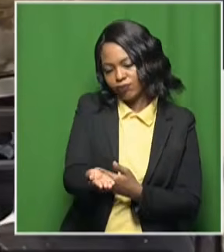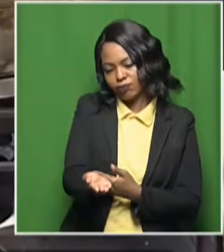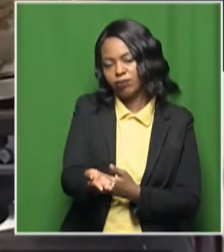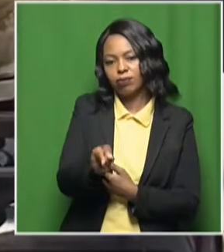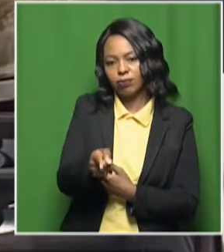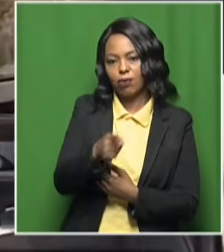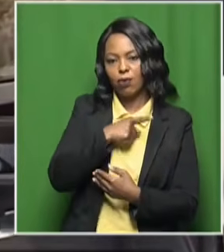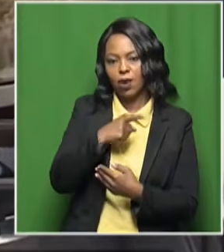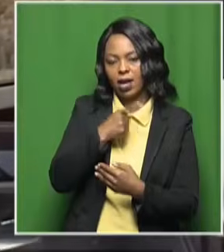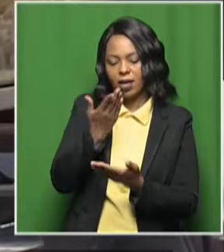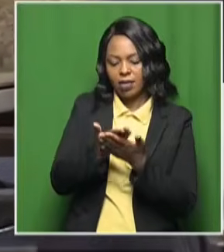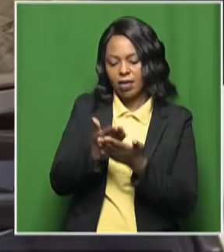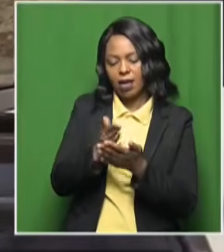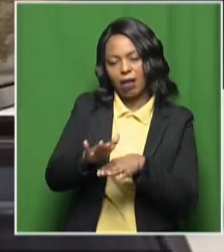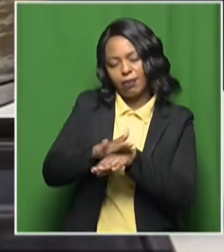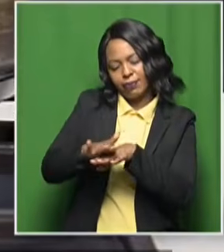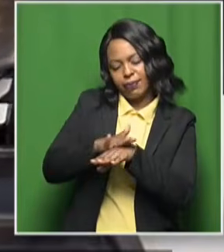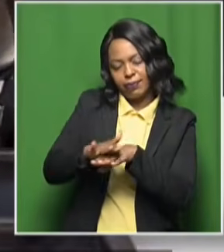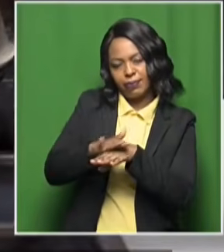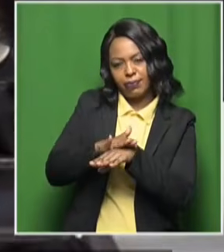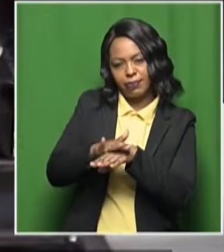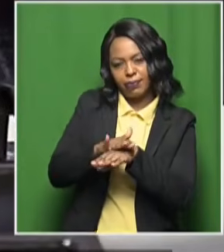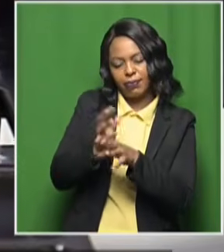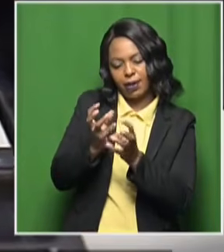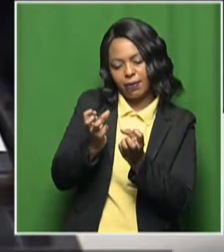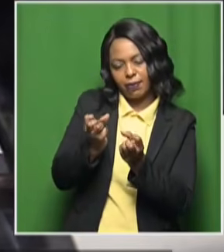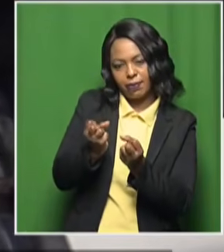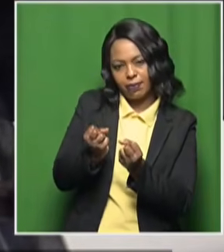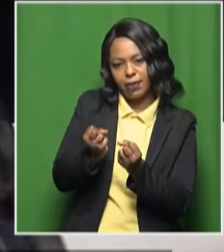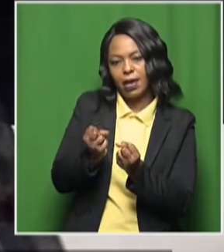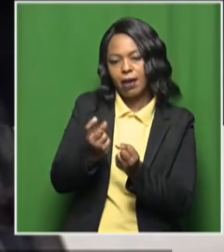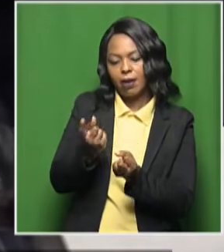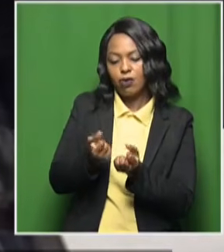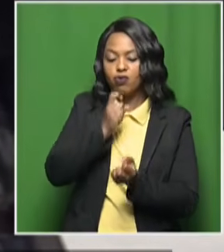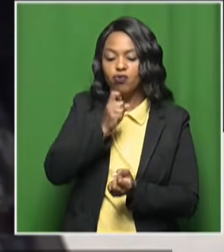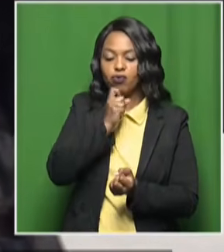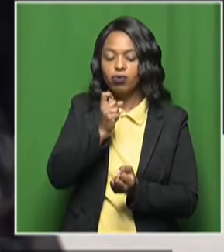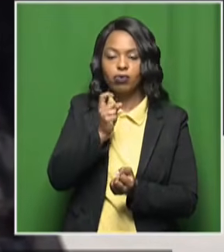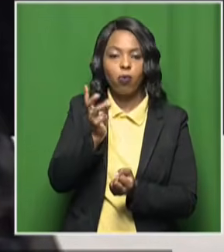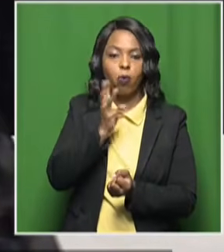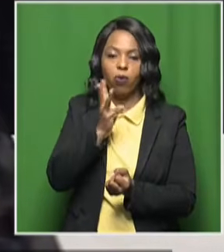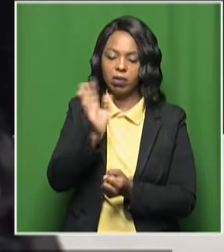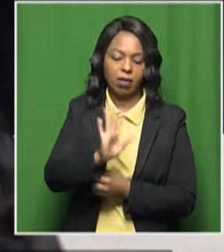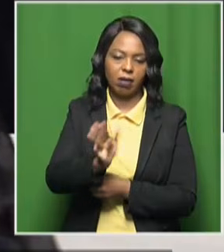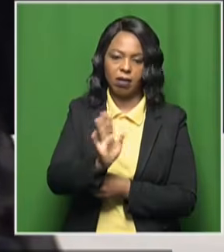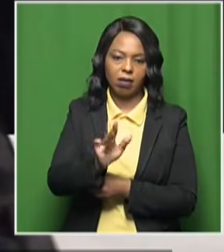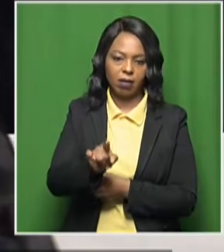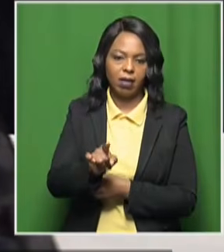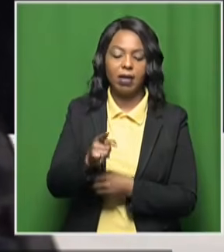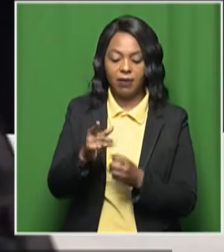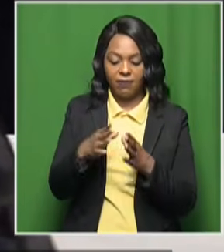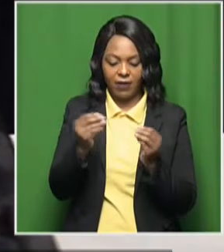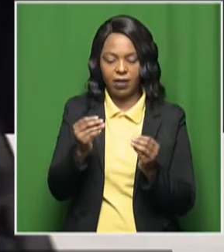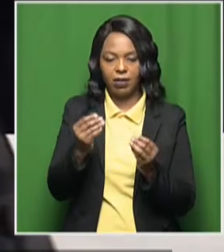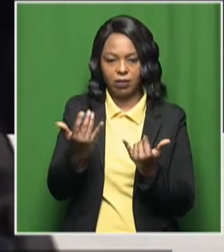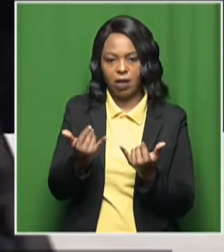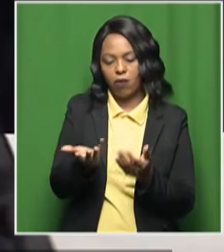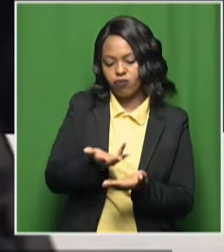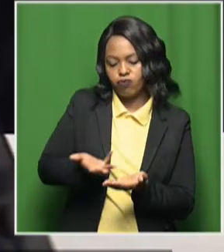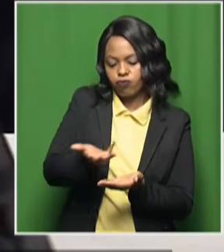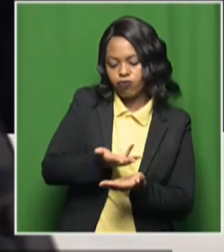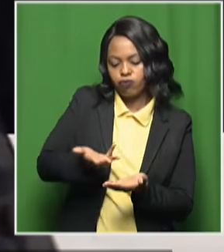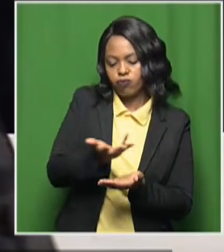texture to them. So that's why I'm trying to, I didn't fully cook them in the water. I'm going to finish the cooking process as I'm doing it now and add the seasoning